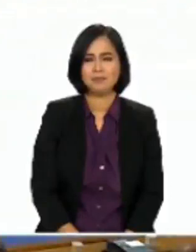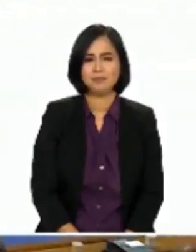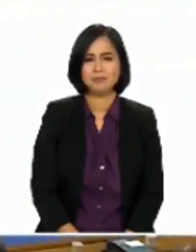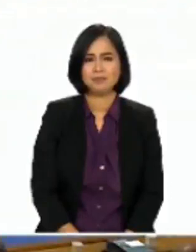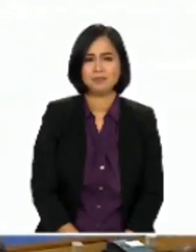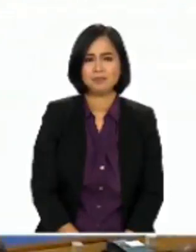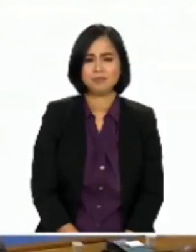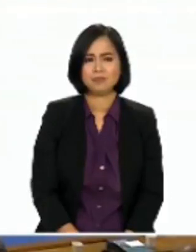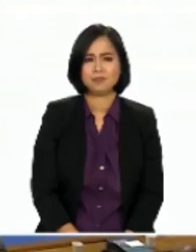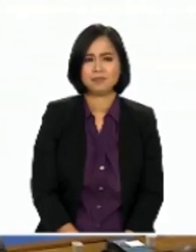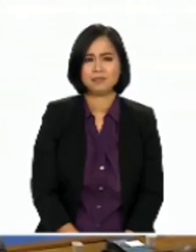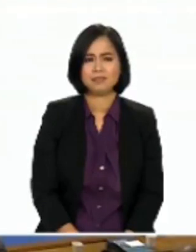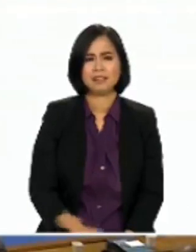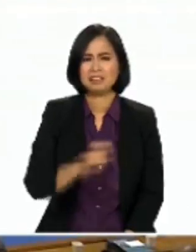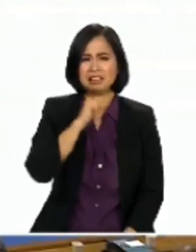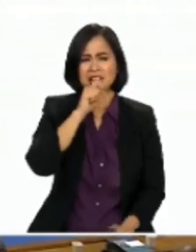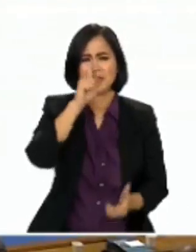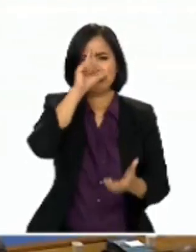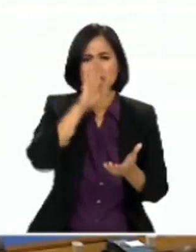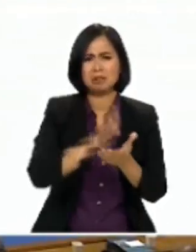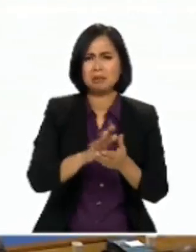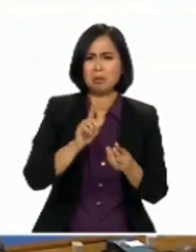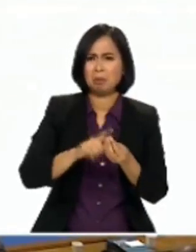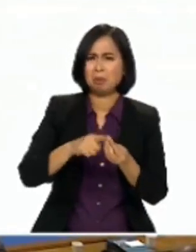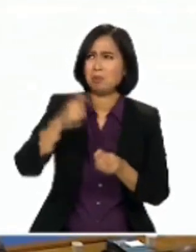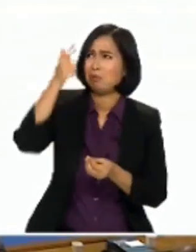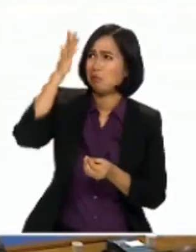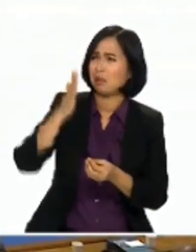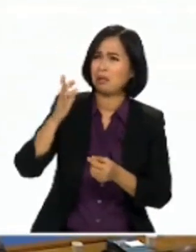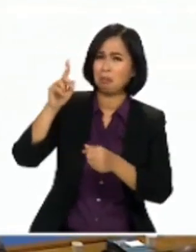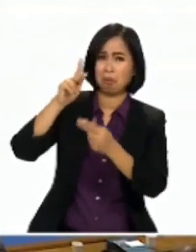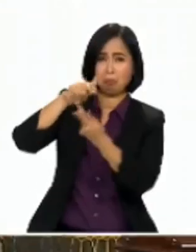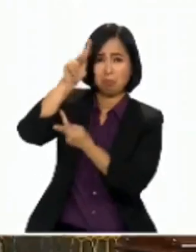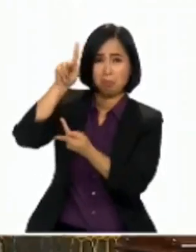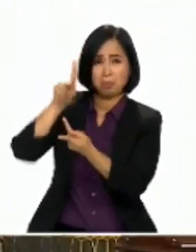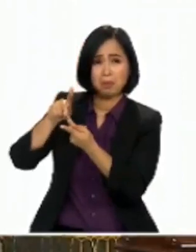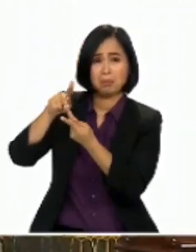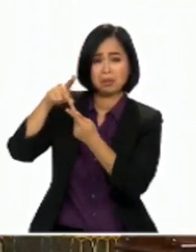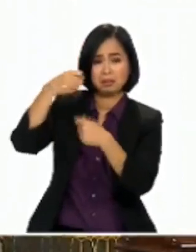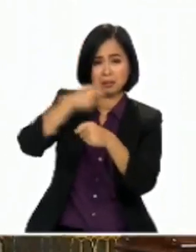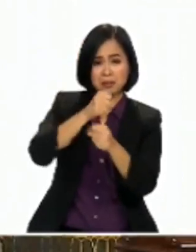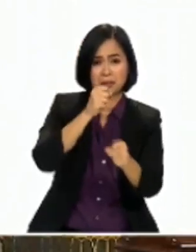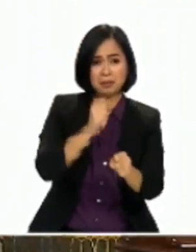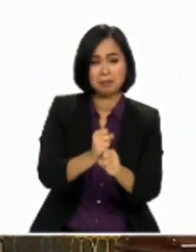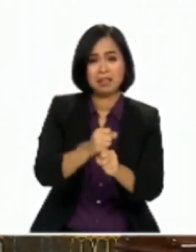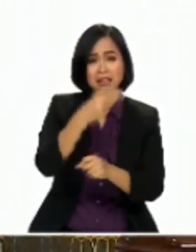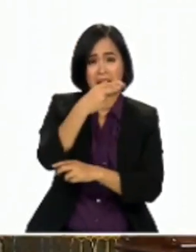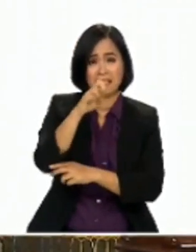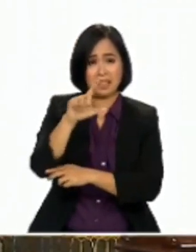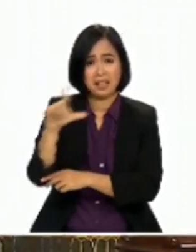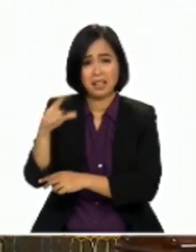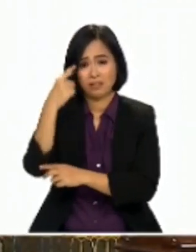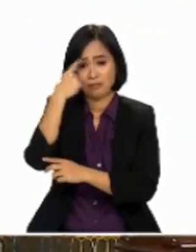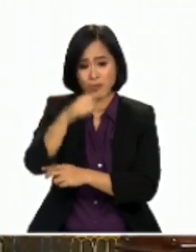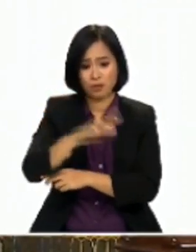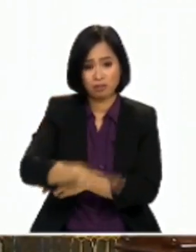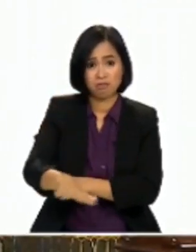But I do not believe that a God so perfect would create hell for his